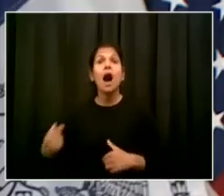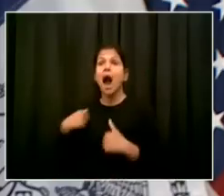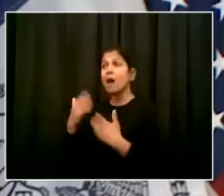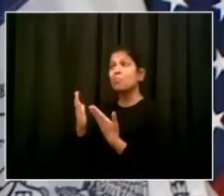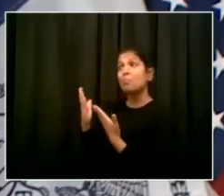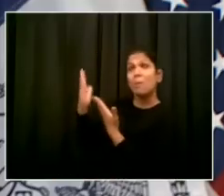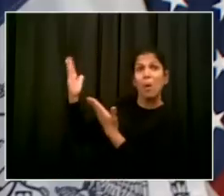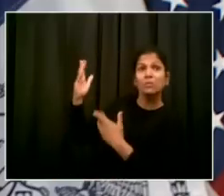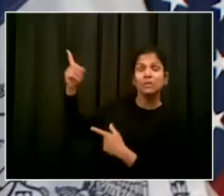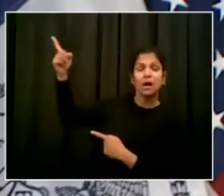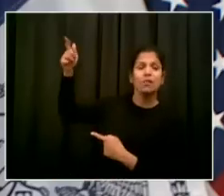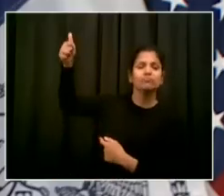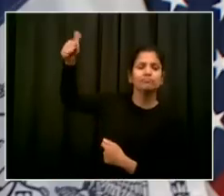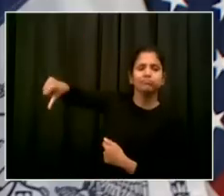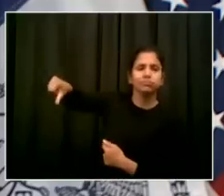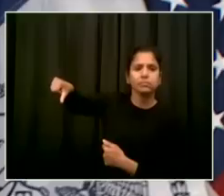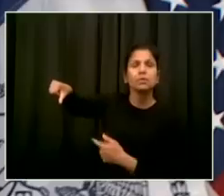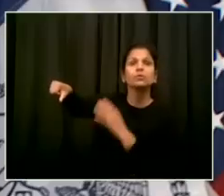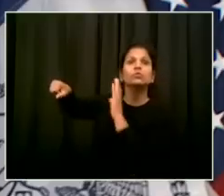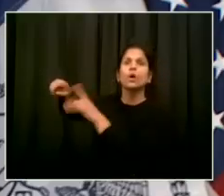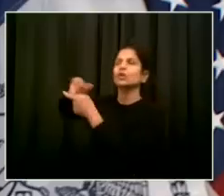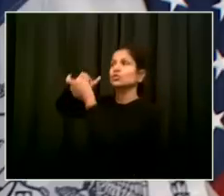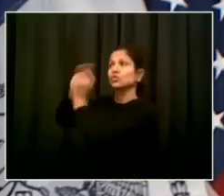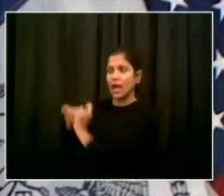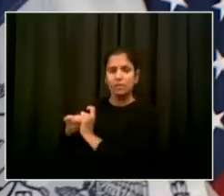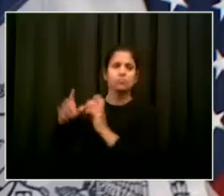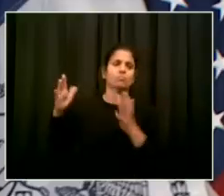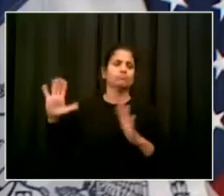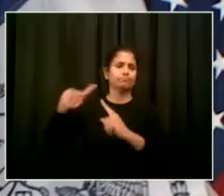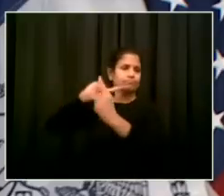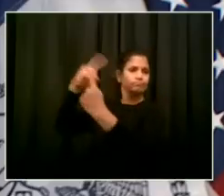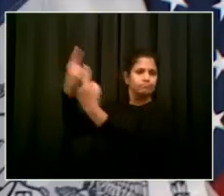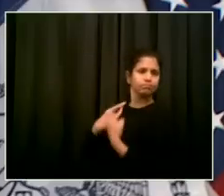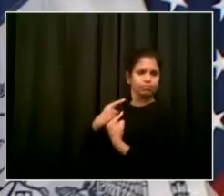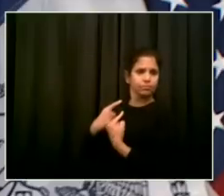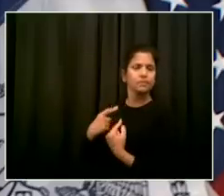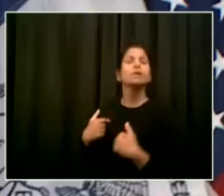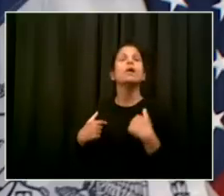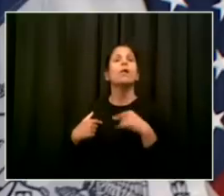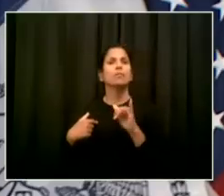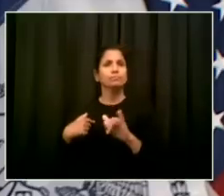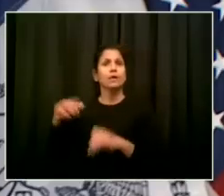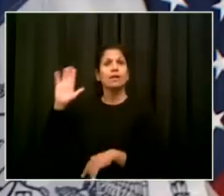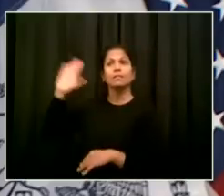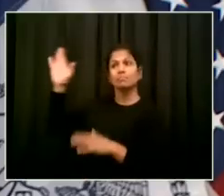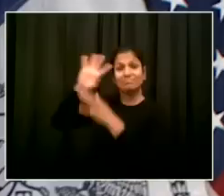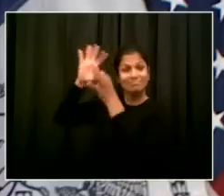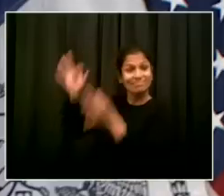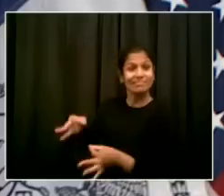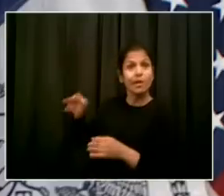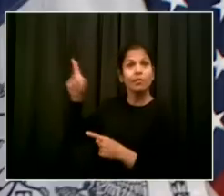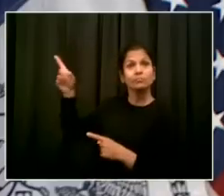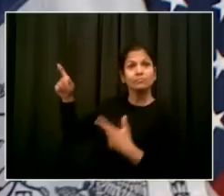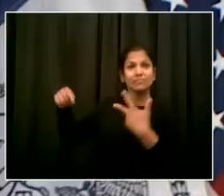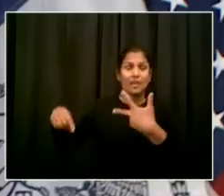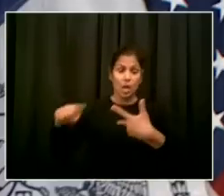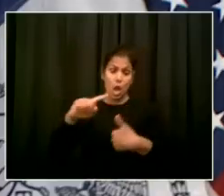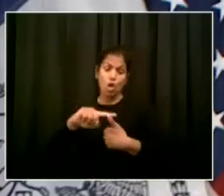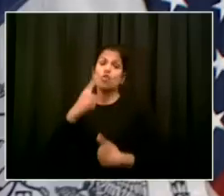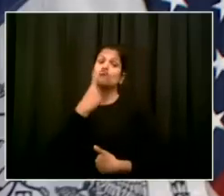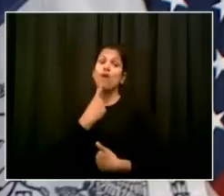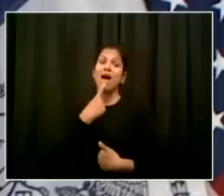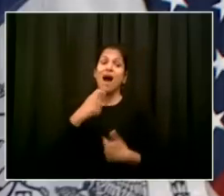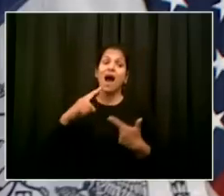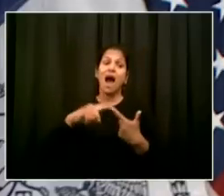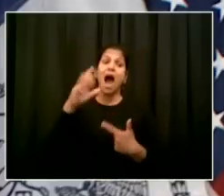In the red and orange zones, those schools close for at least 2 weeks. We have alerted any